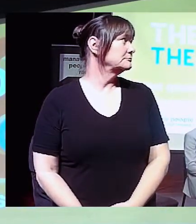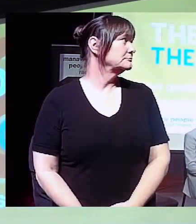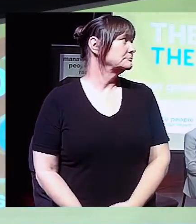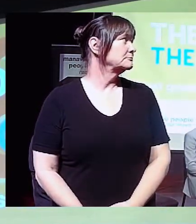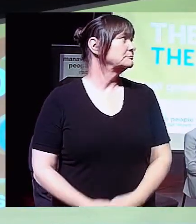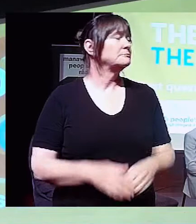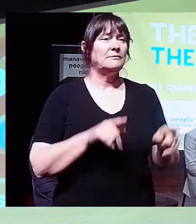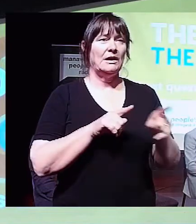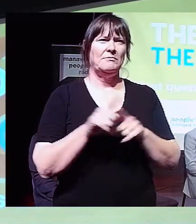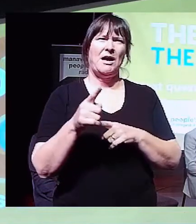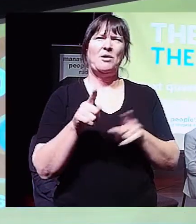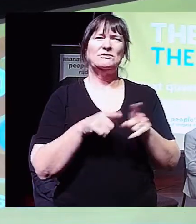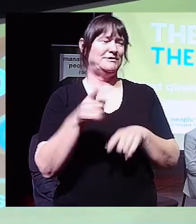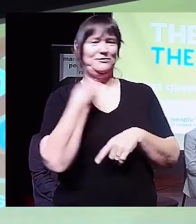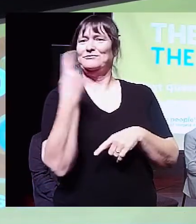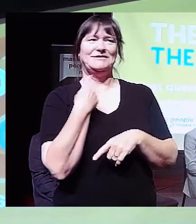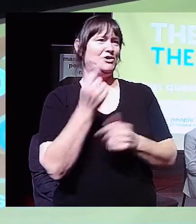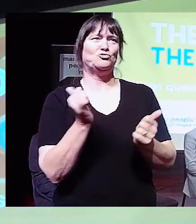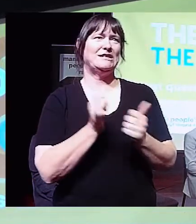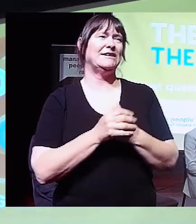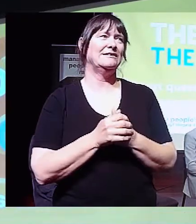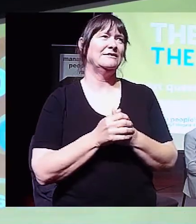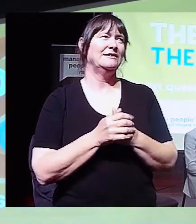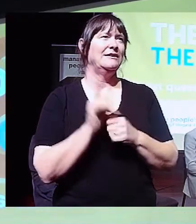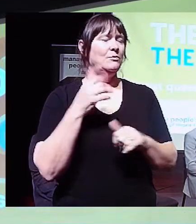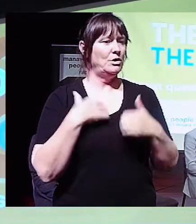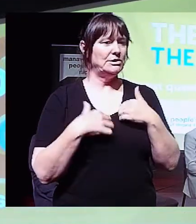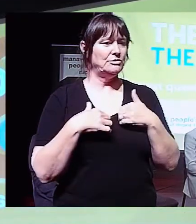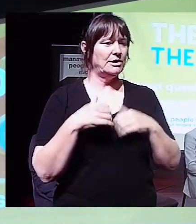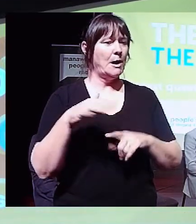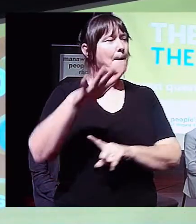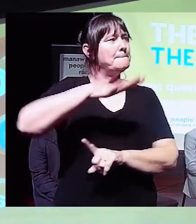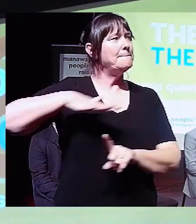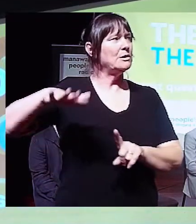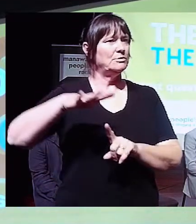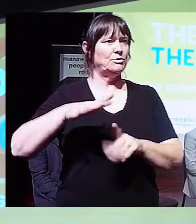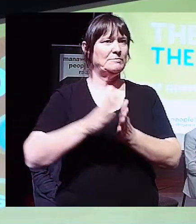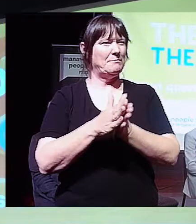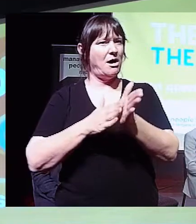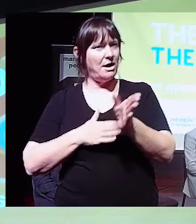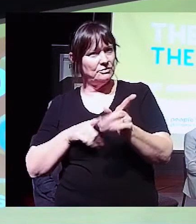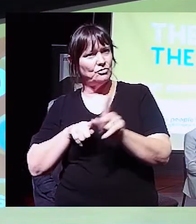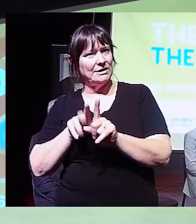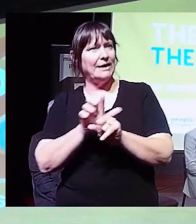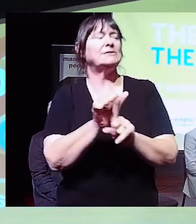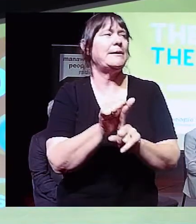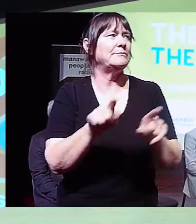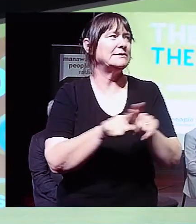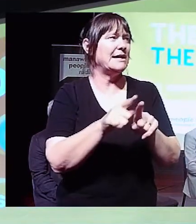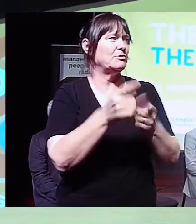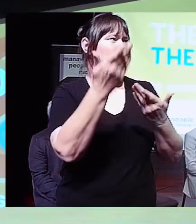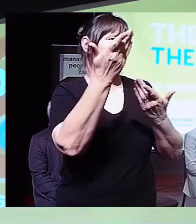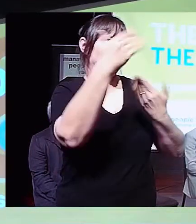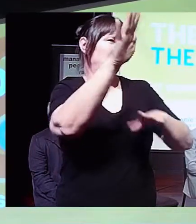Well, most of it's been said, but what's interesting is that Manawatu has been playing catch-up like the rest of the country with our housing